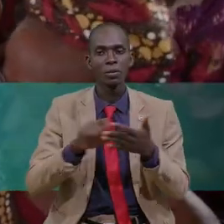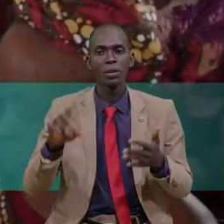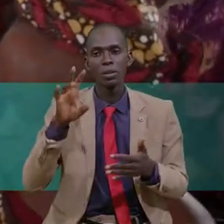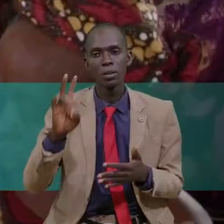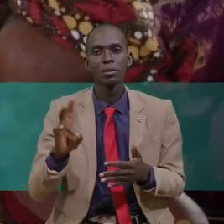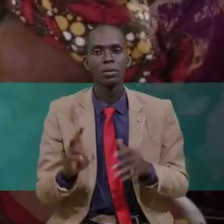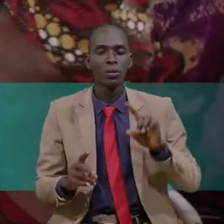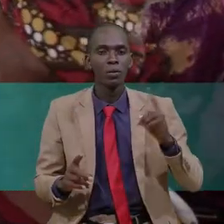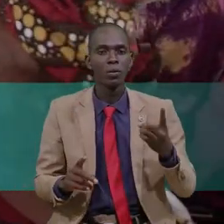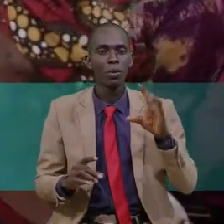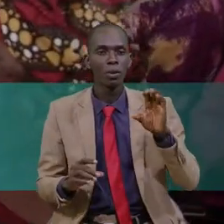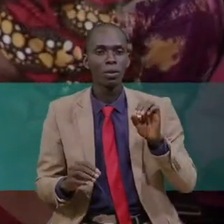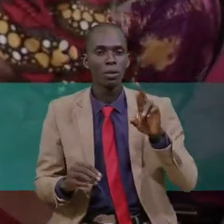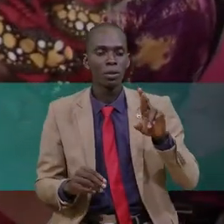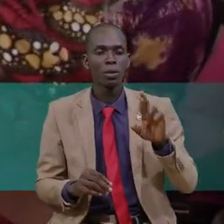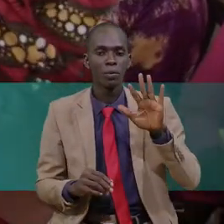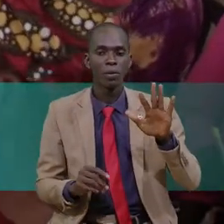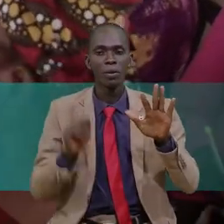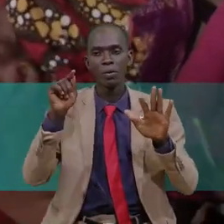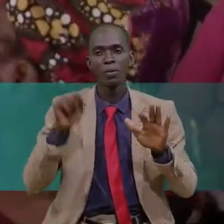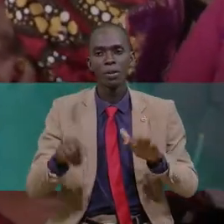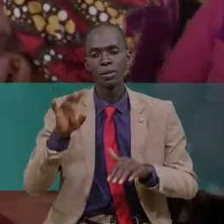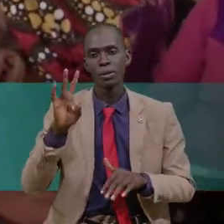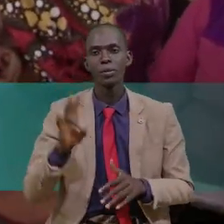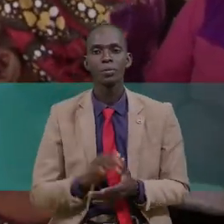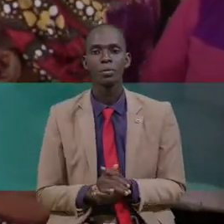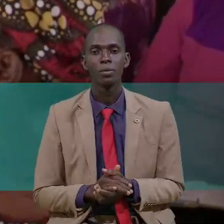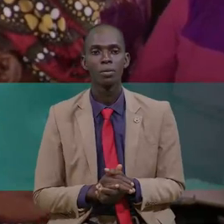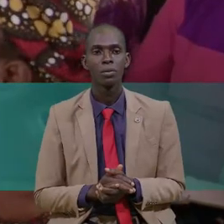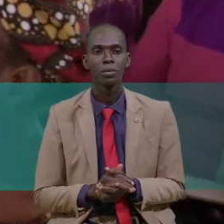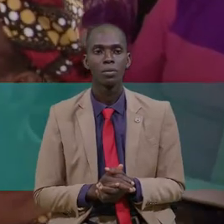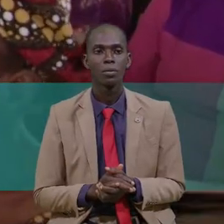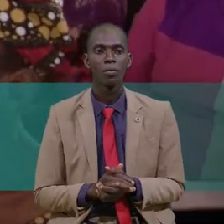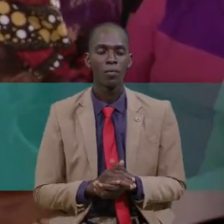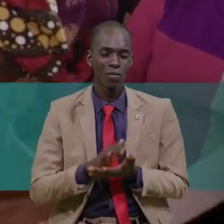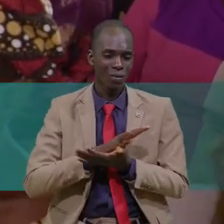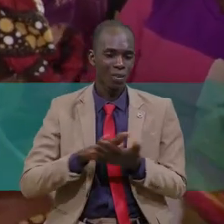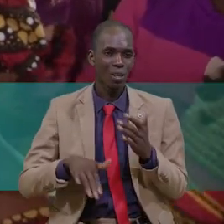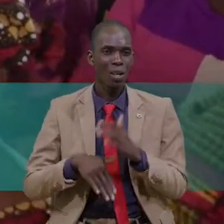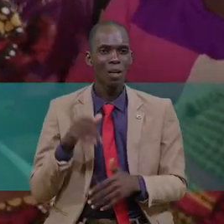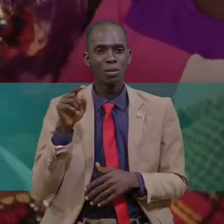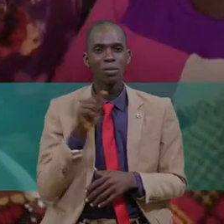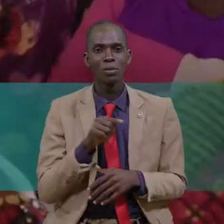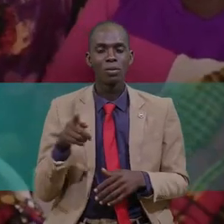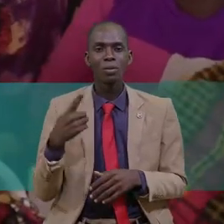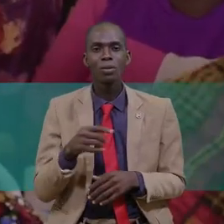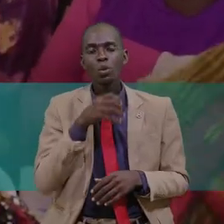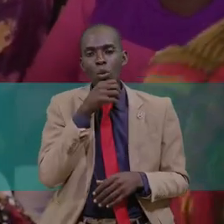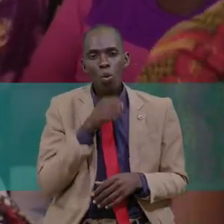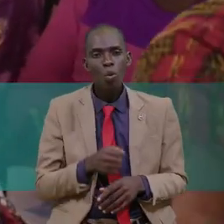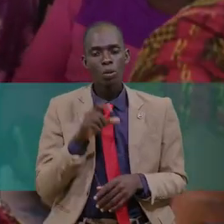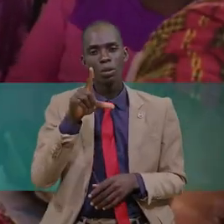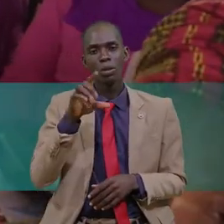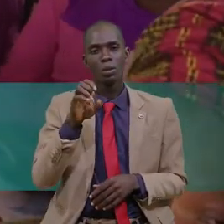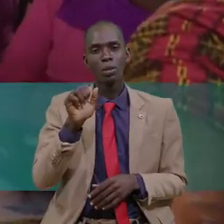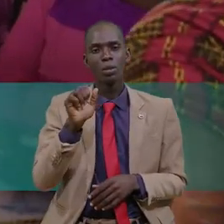1 Corinthians chapter 5, verse 7, purge out therefore the old leaven, that she